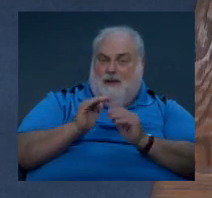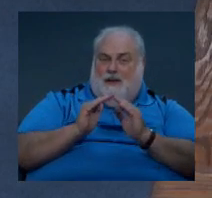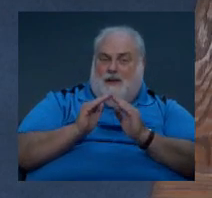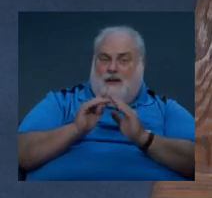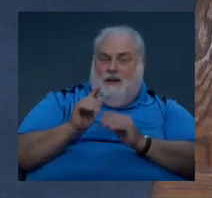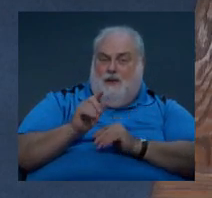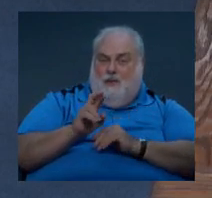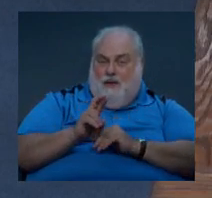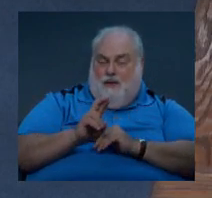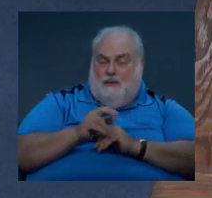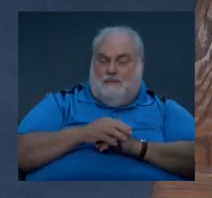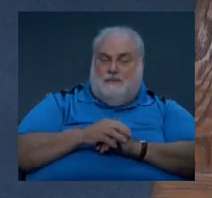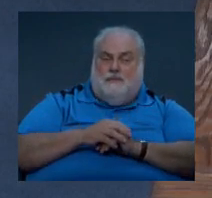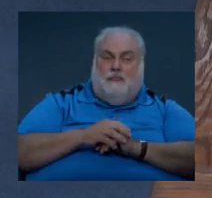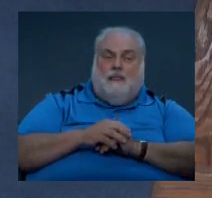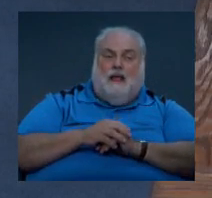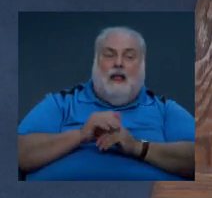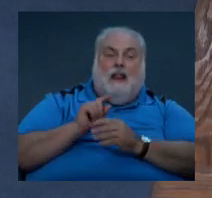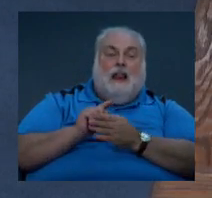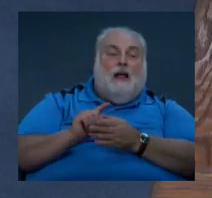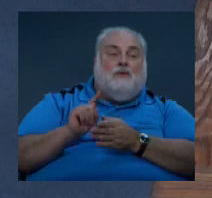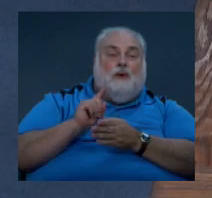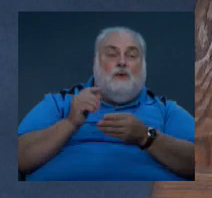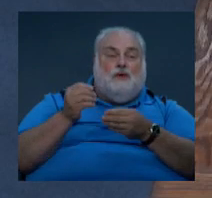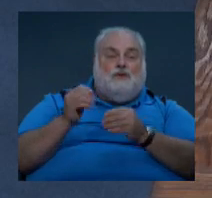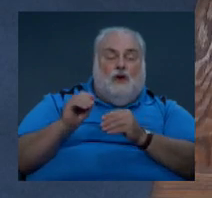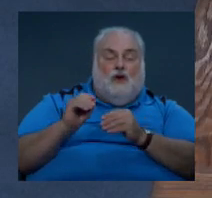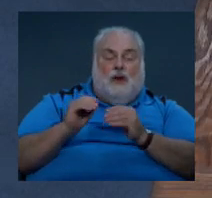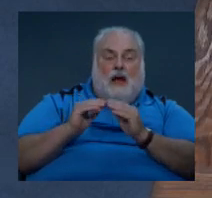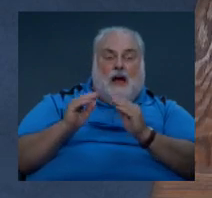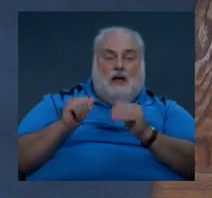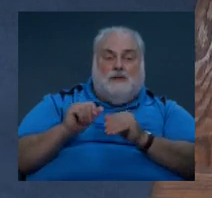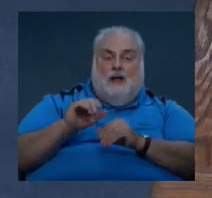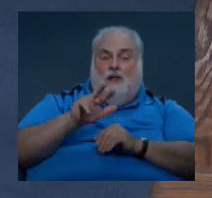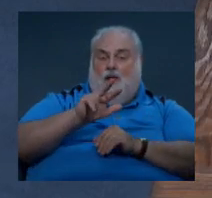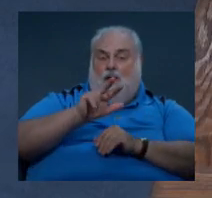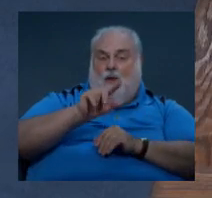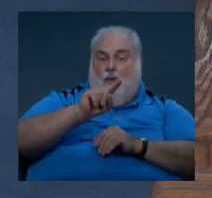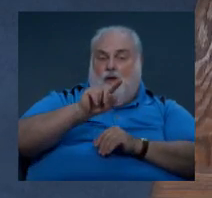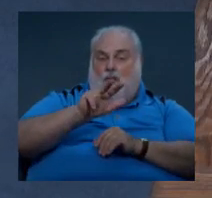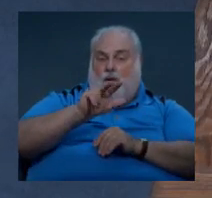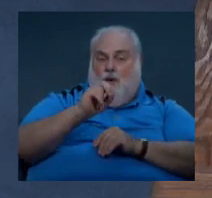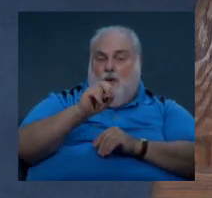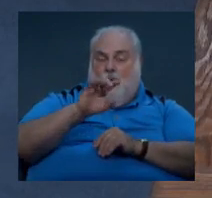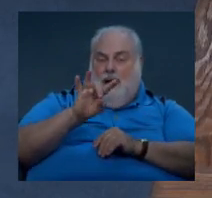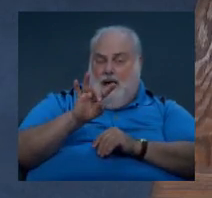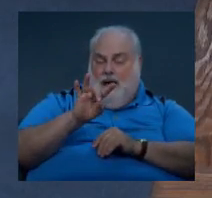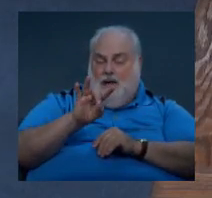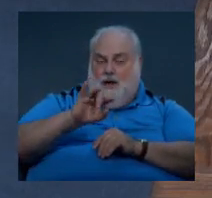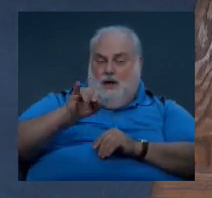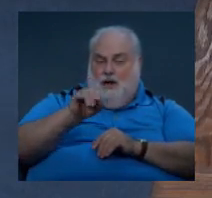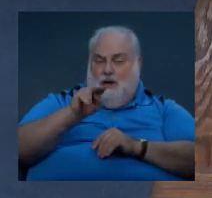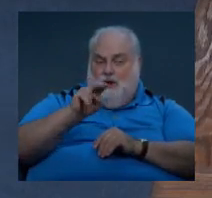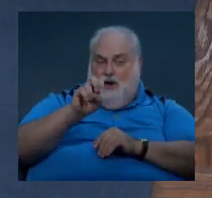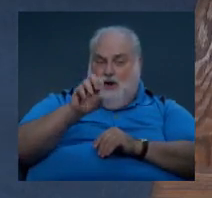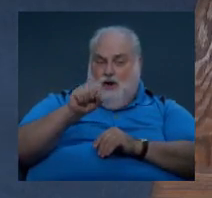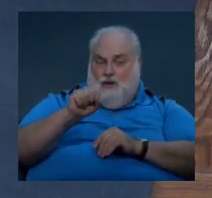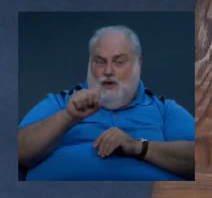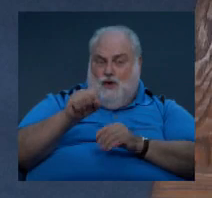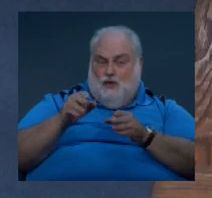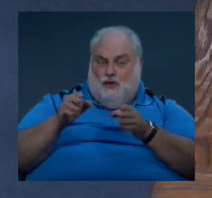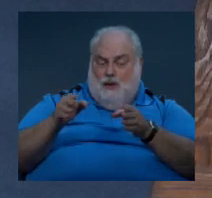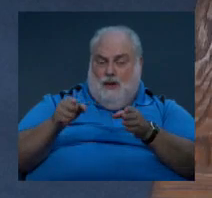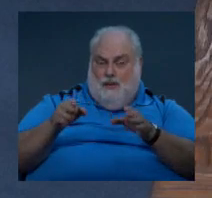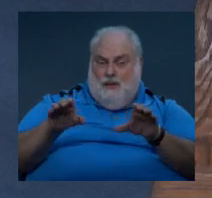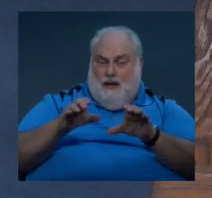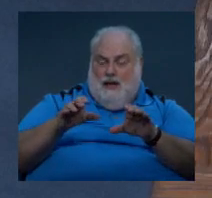Recently as last week, we sold a house at 1308 Jones Street that we did a ribbon cutting ceremony